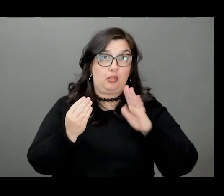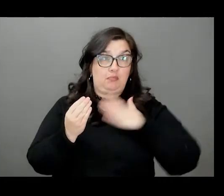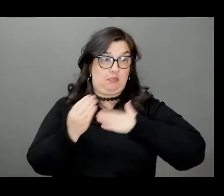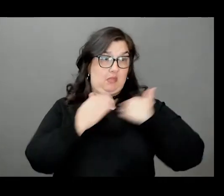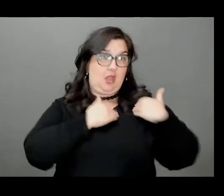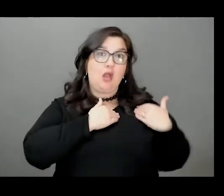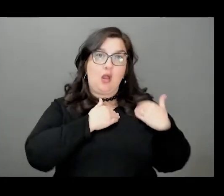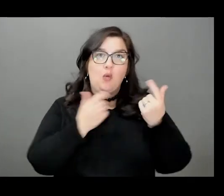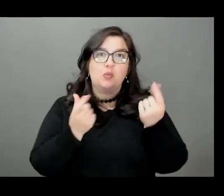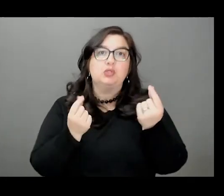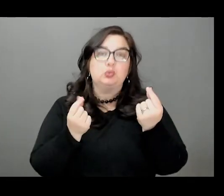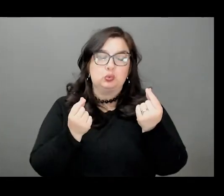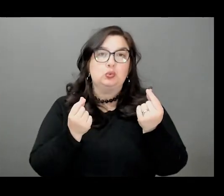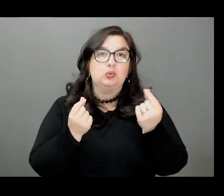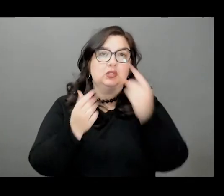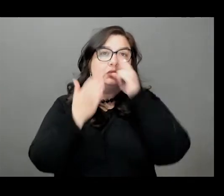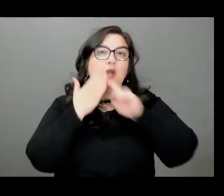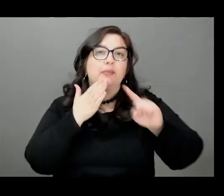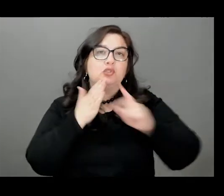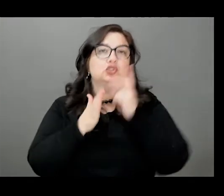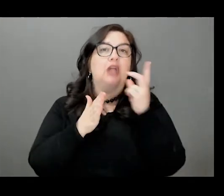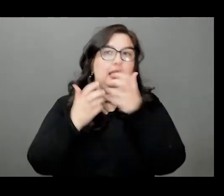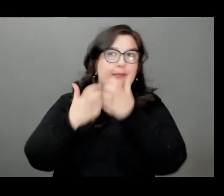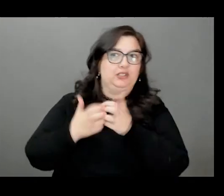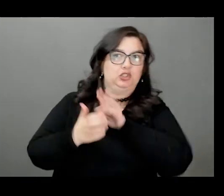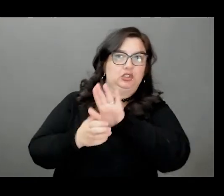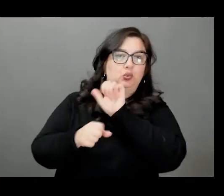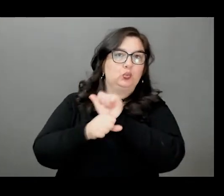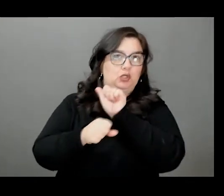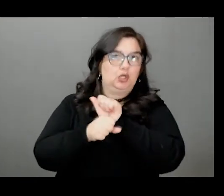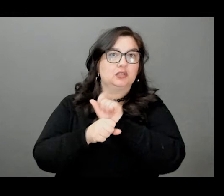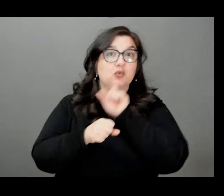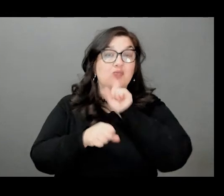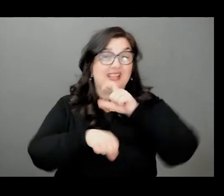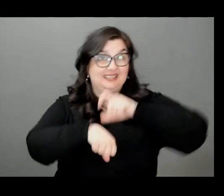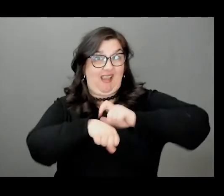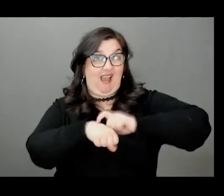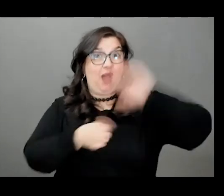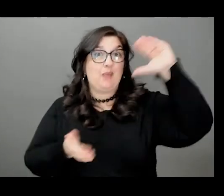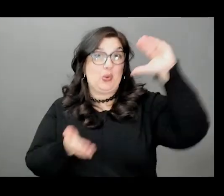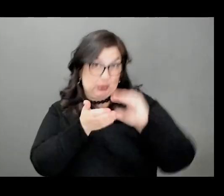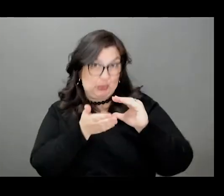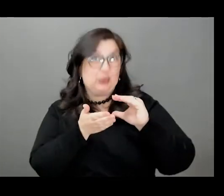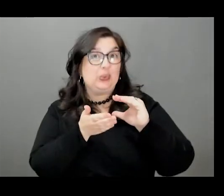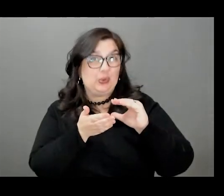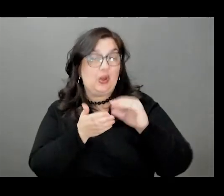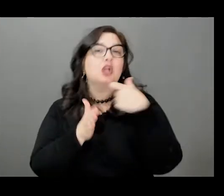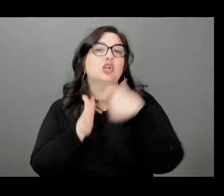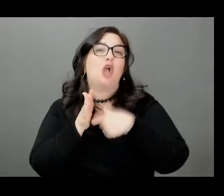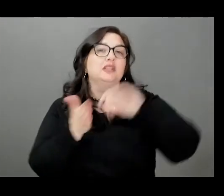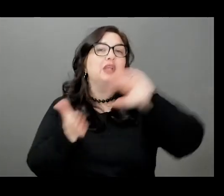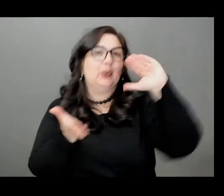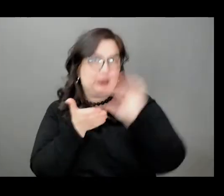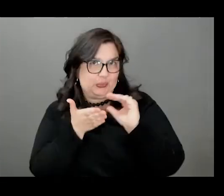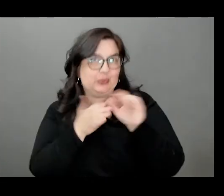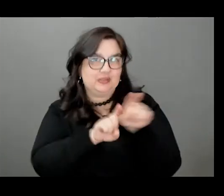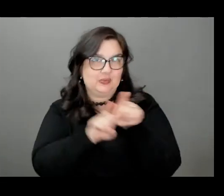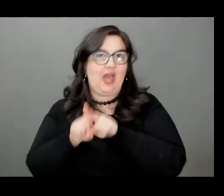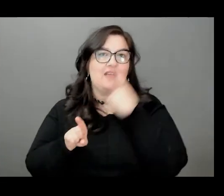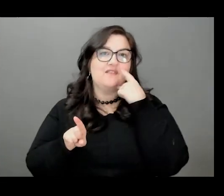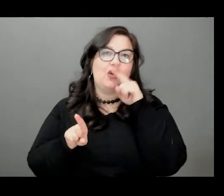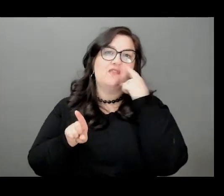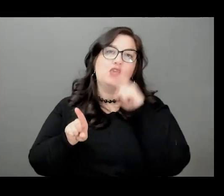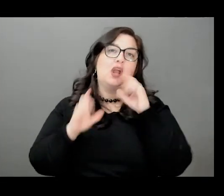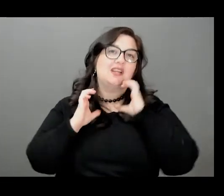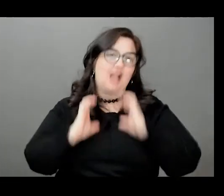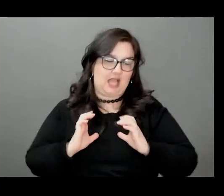just to see if there is some mistakes which the machine might have done, adjust. So that significantly reduces time